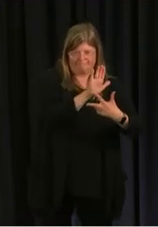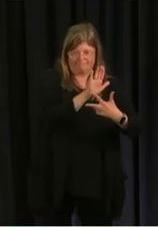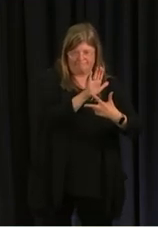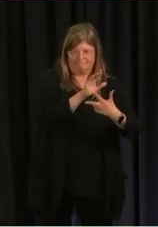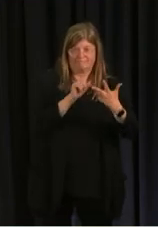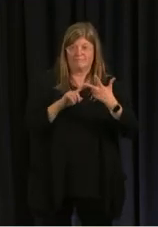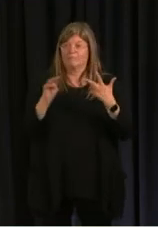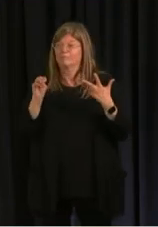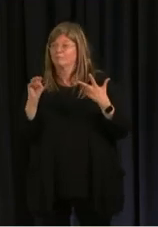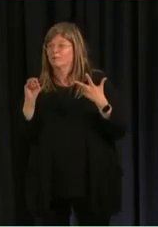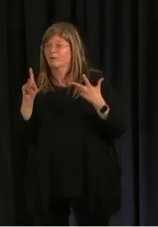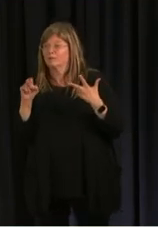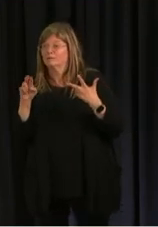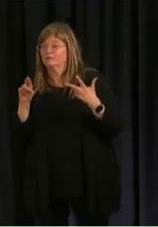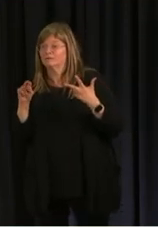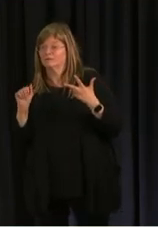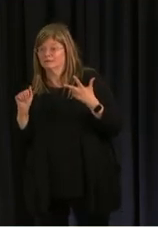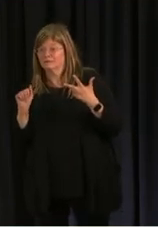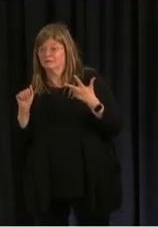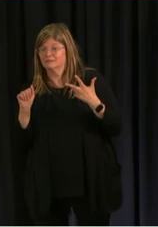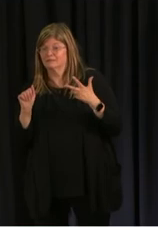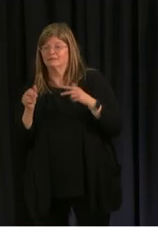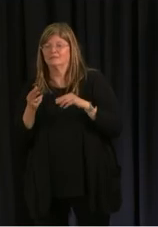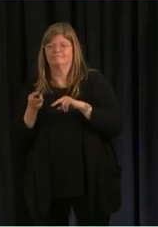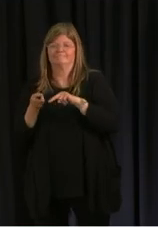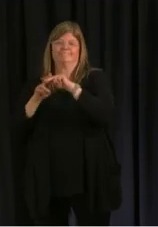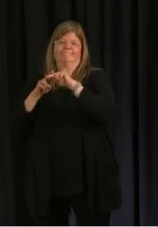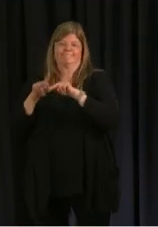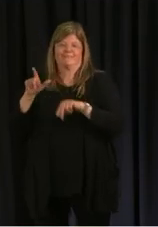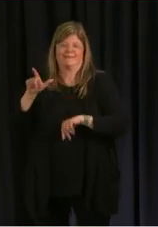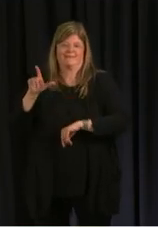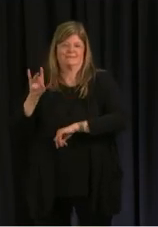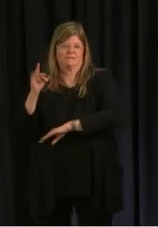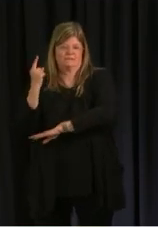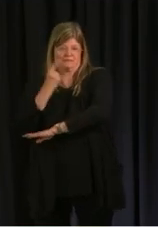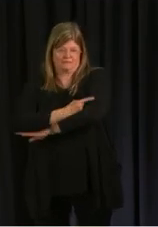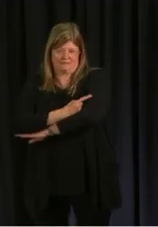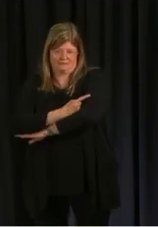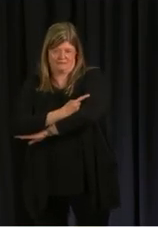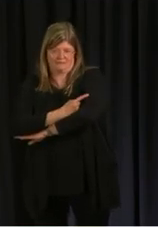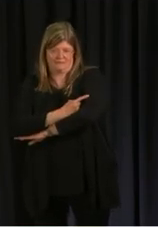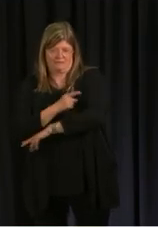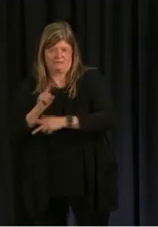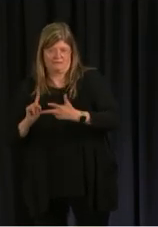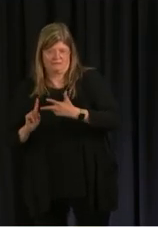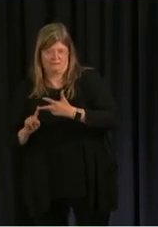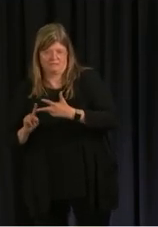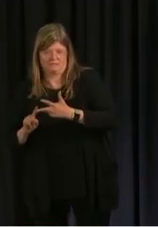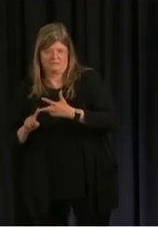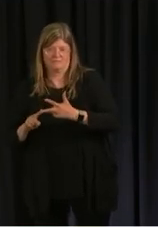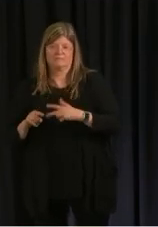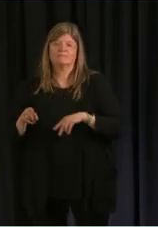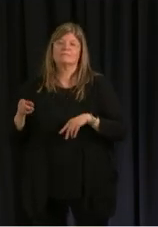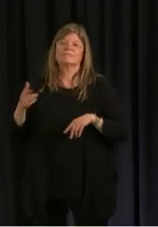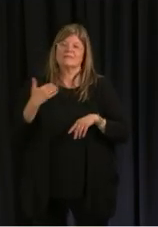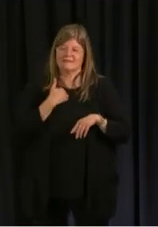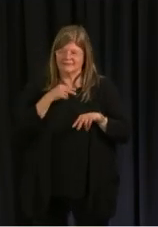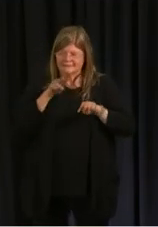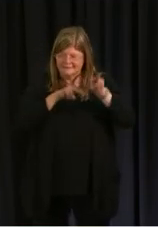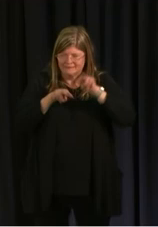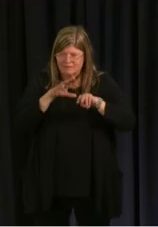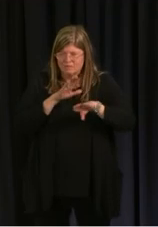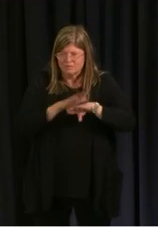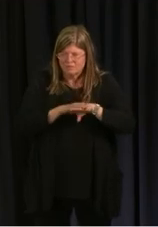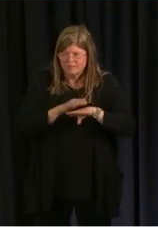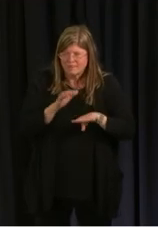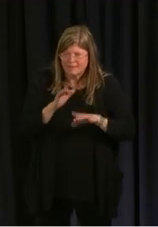is available in our federally qualified health centers and our pharmacies throughout the portal as well. That is 28